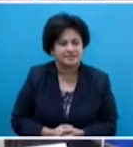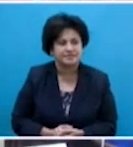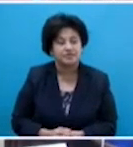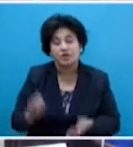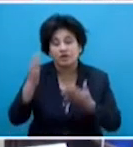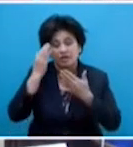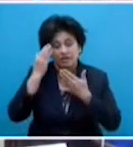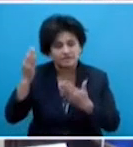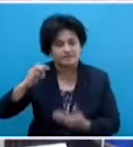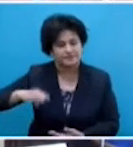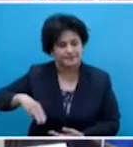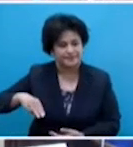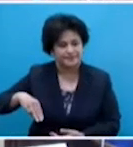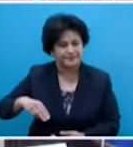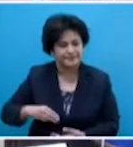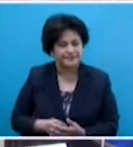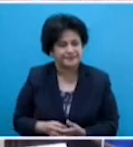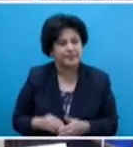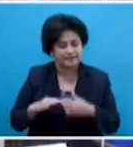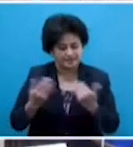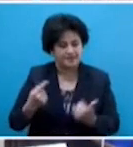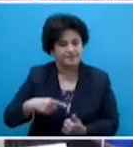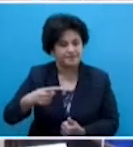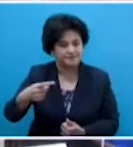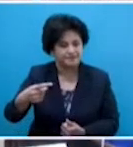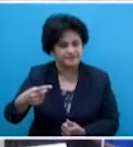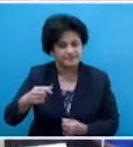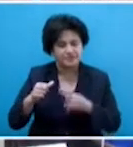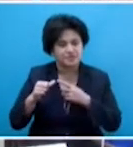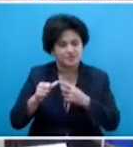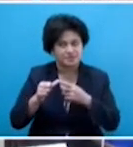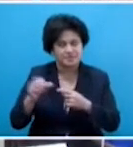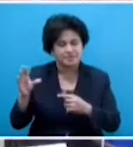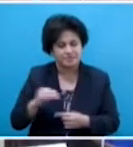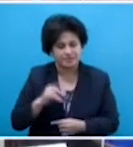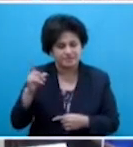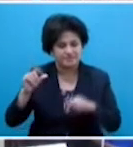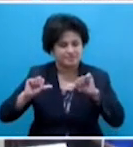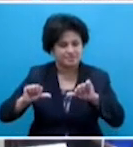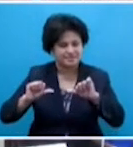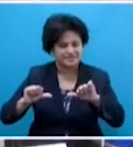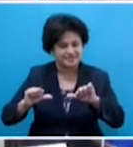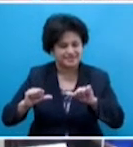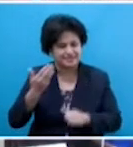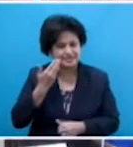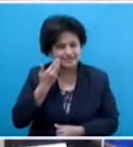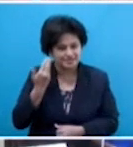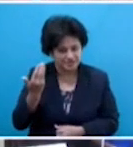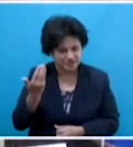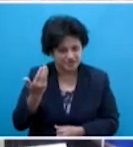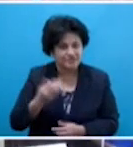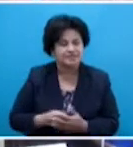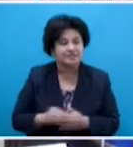Honourable members, we will continue with the response to His Excellency's address, and I